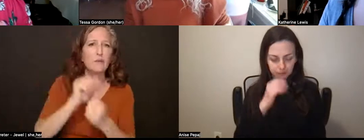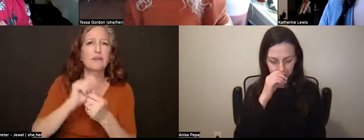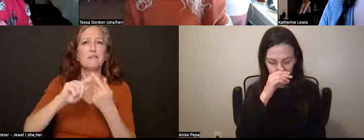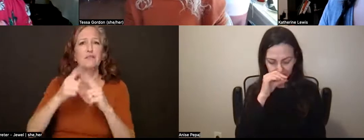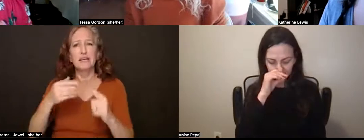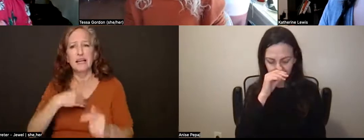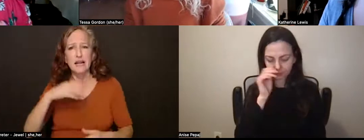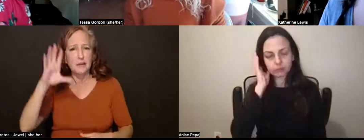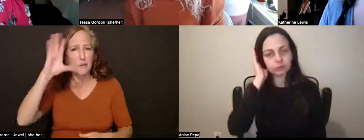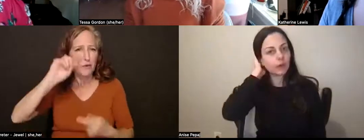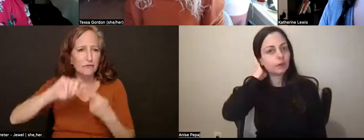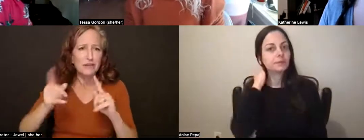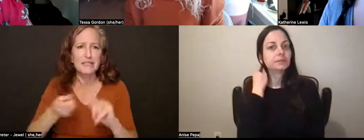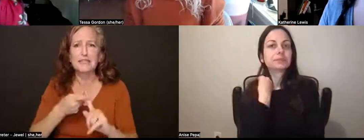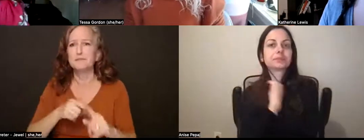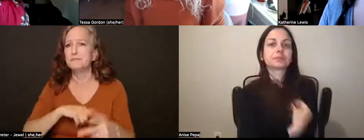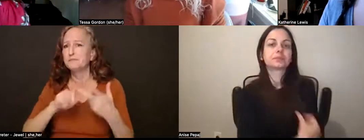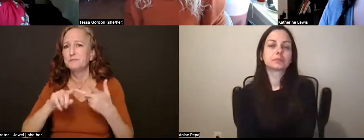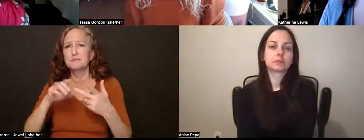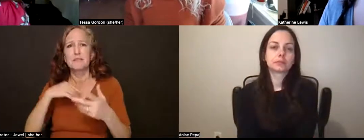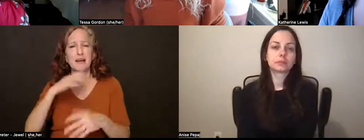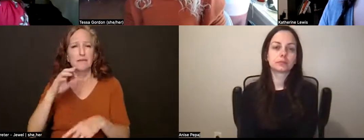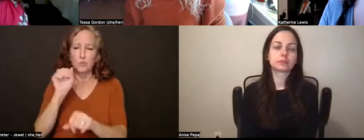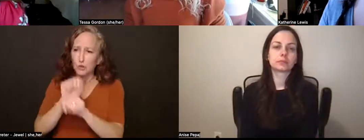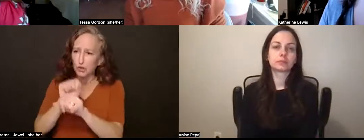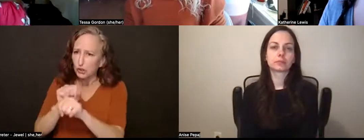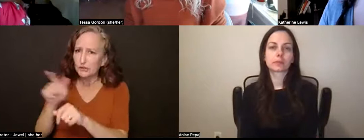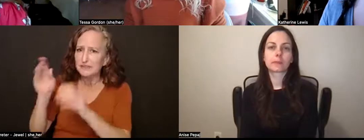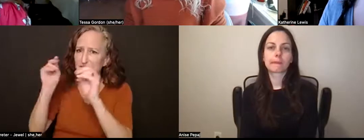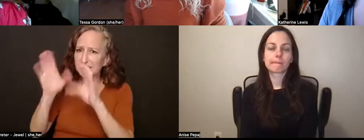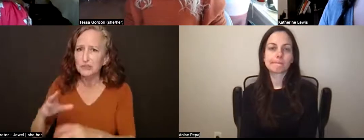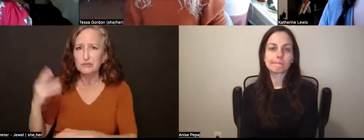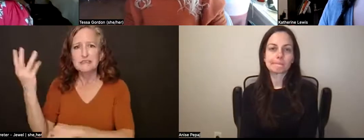boyfriend. I worked my job as a teacher 6 days a week on Saturdays,